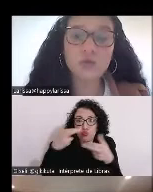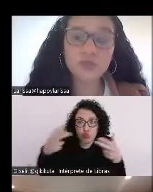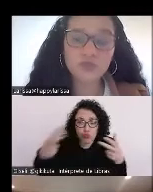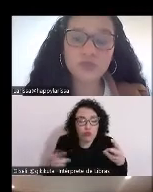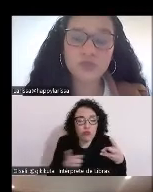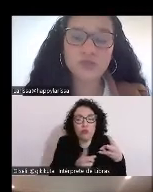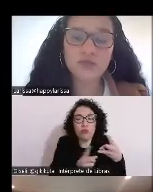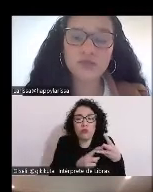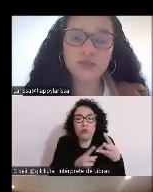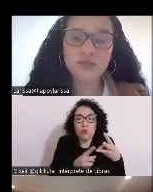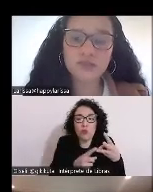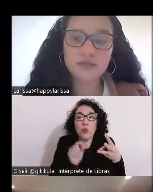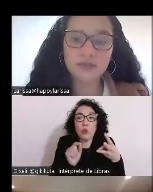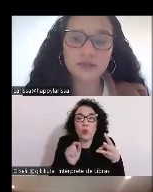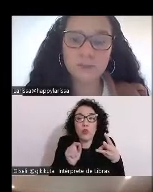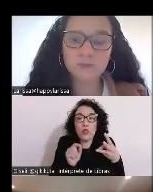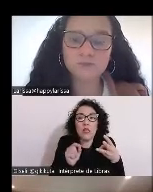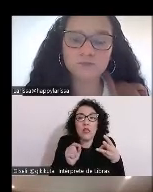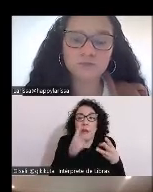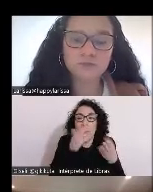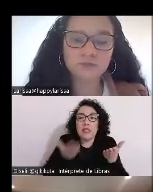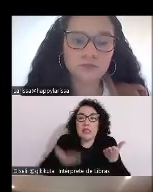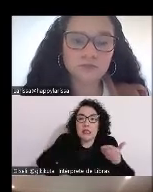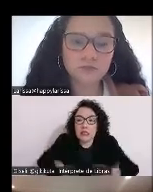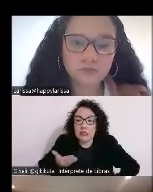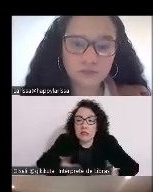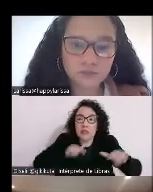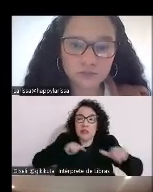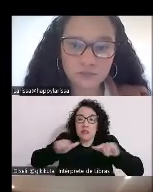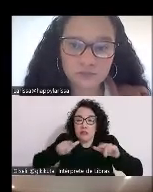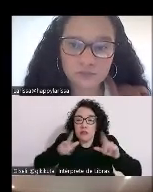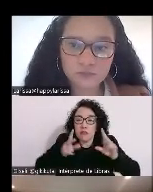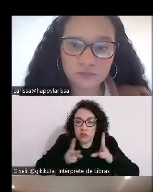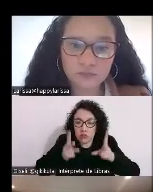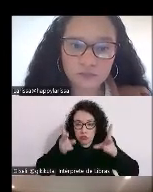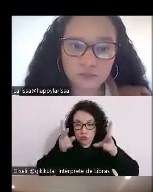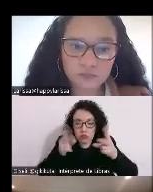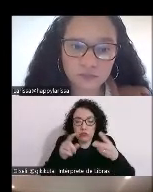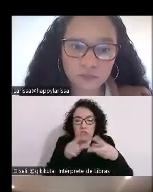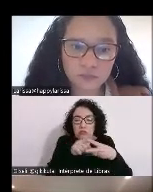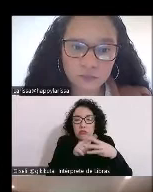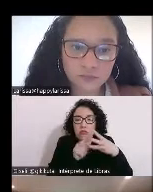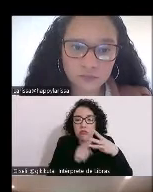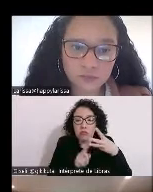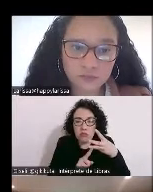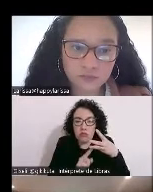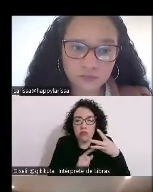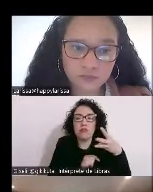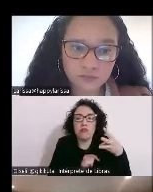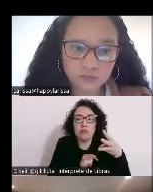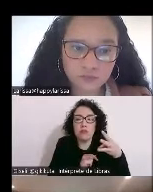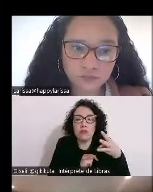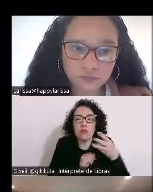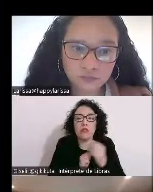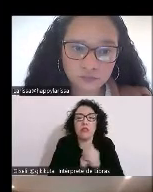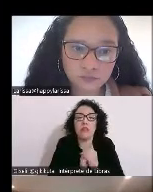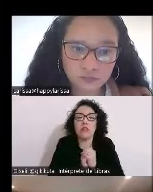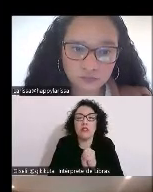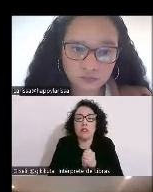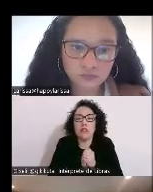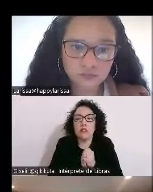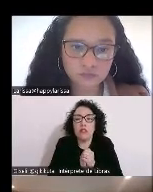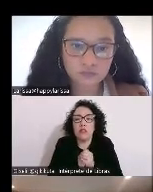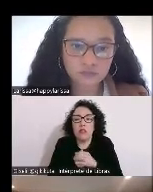especiais contínuos que podem ser fornecidos também. On the right-hand side, we see many resources that